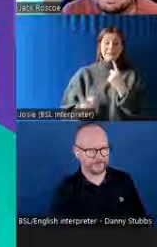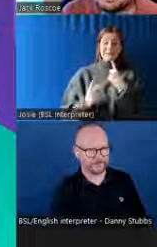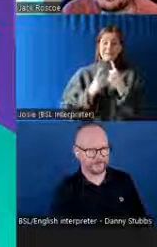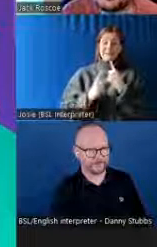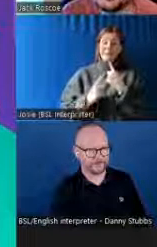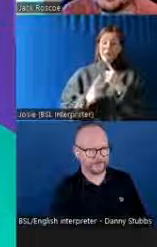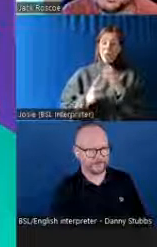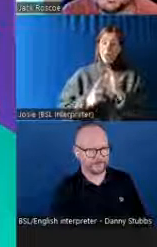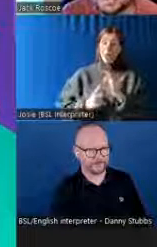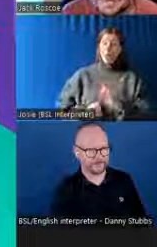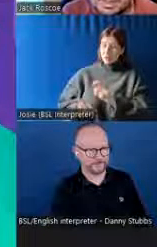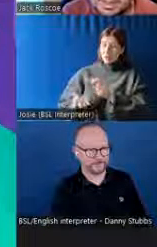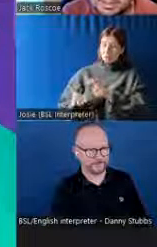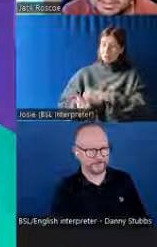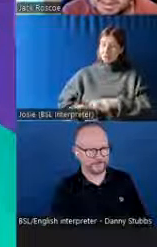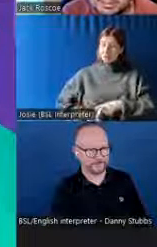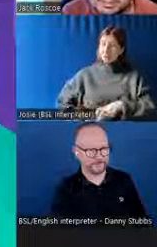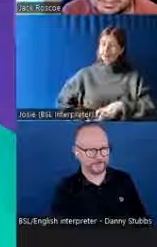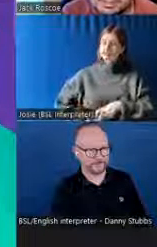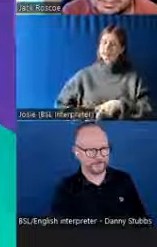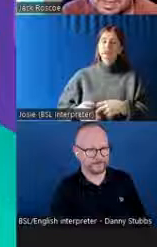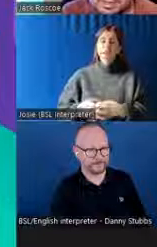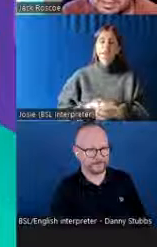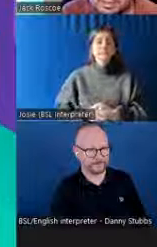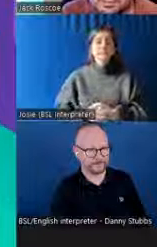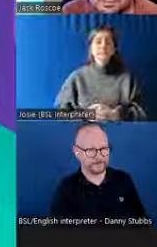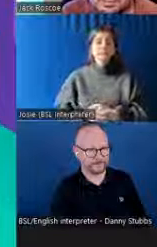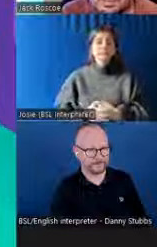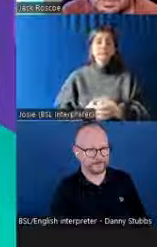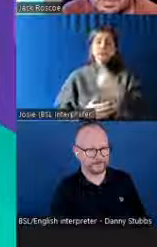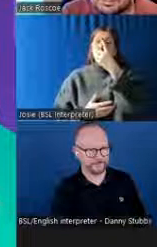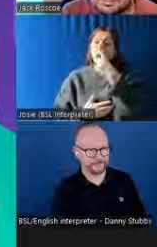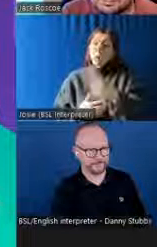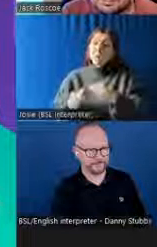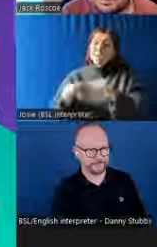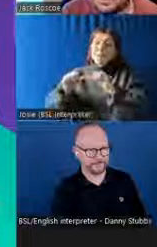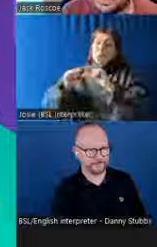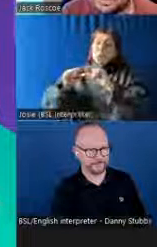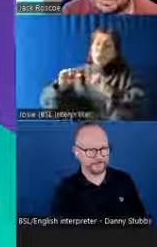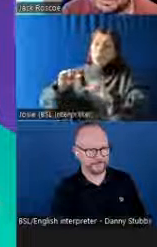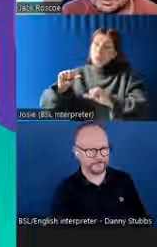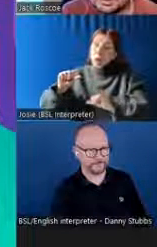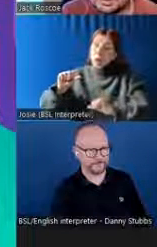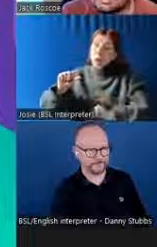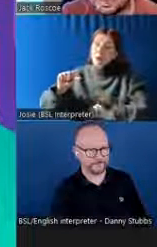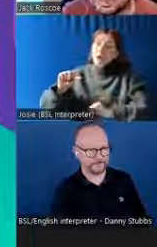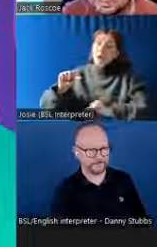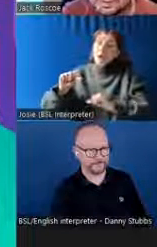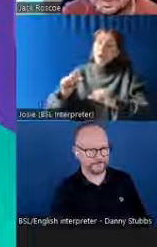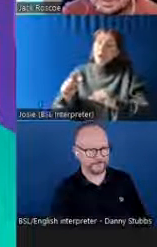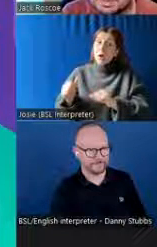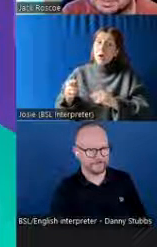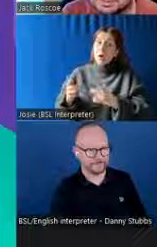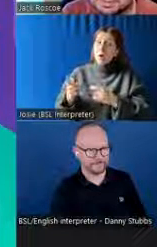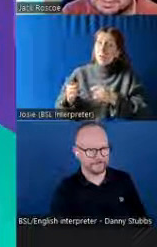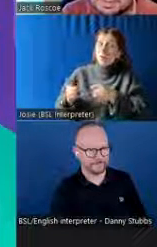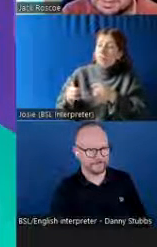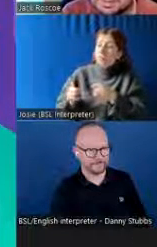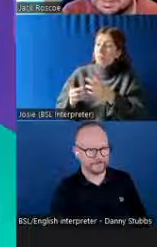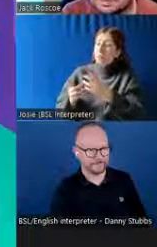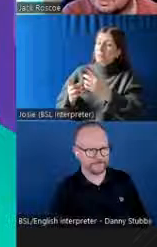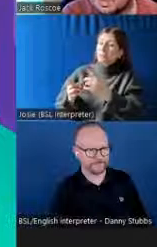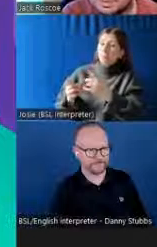did. You might record in order the different parts that they interacted